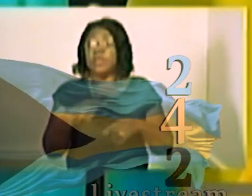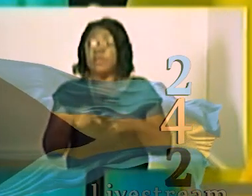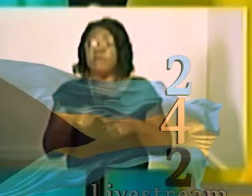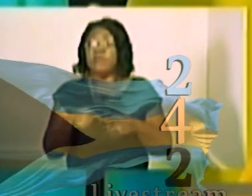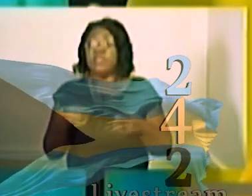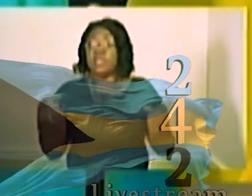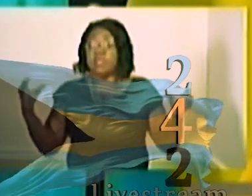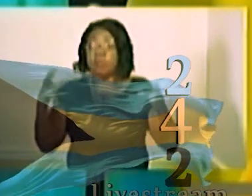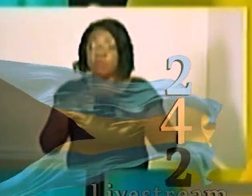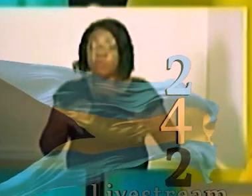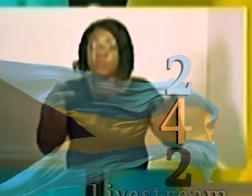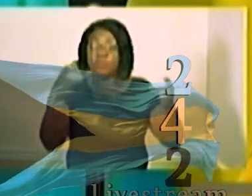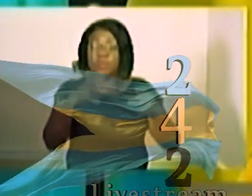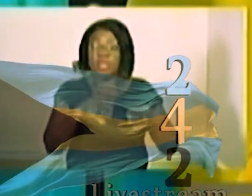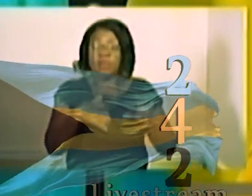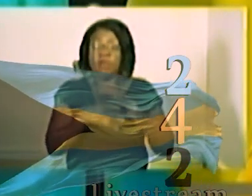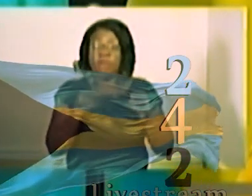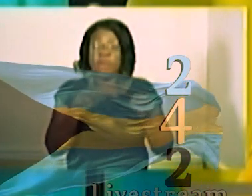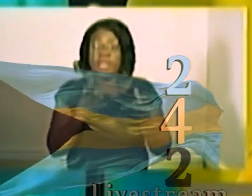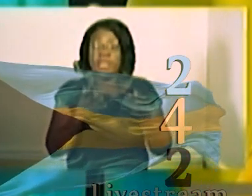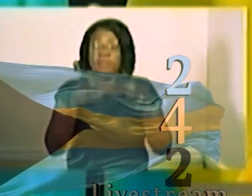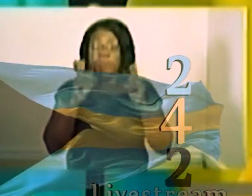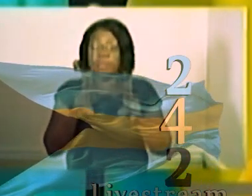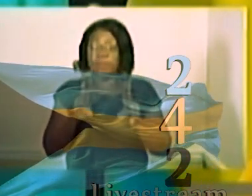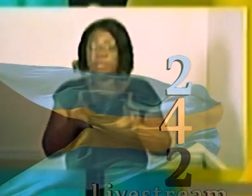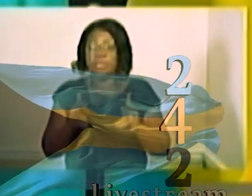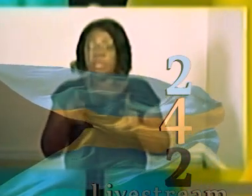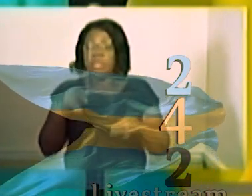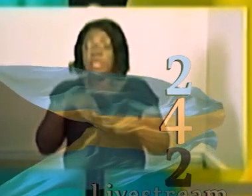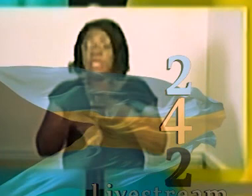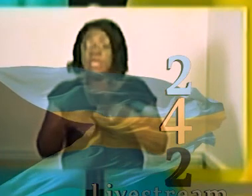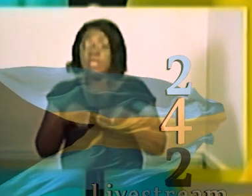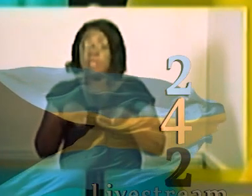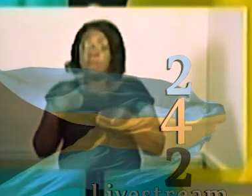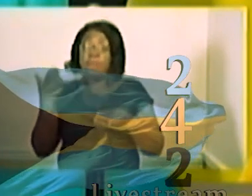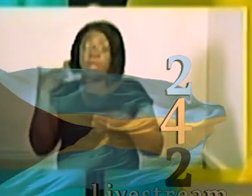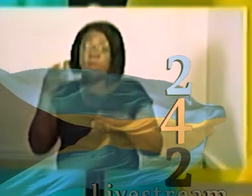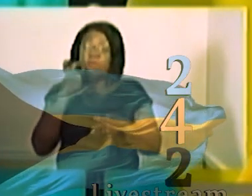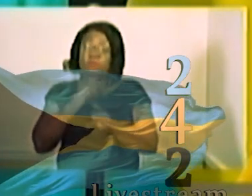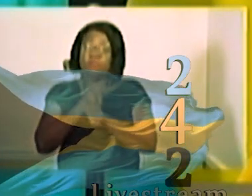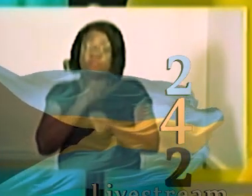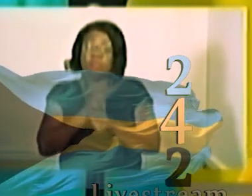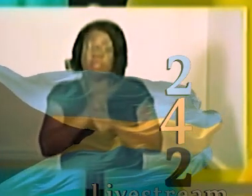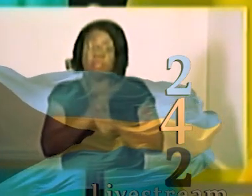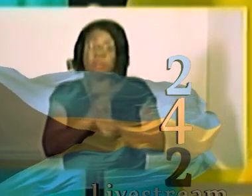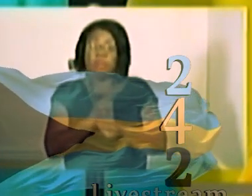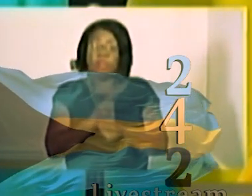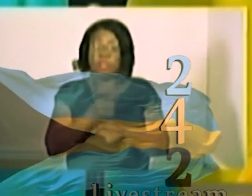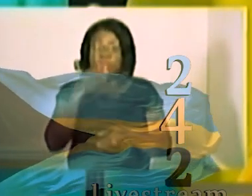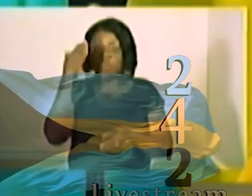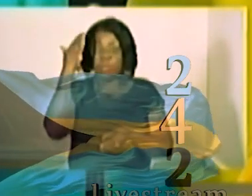and gatherings of many people you know, say on the back of a truck,